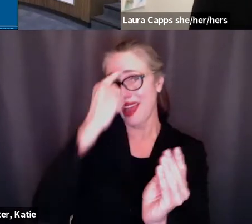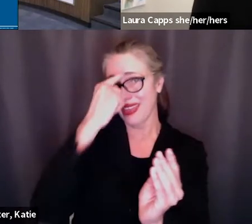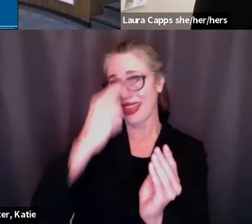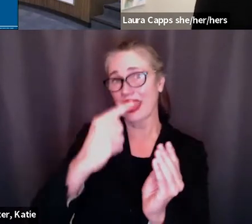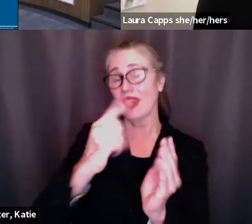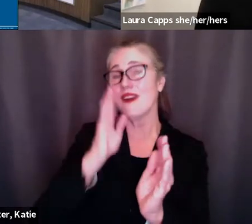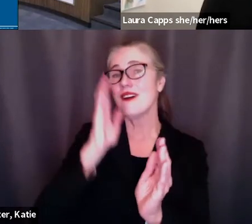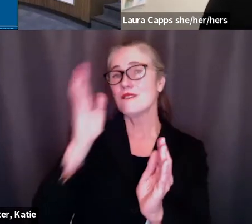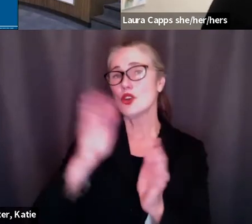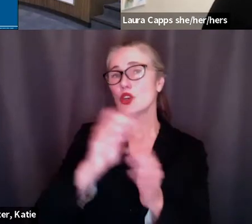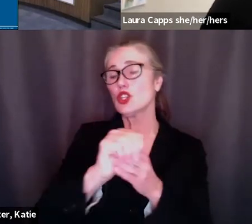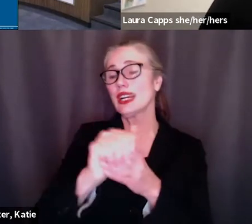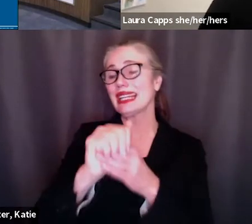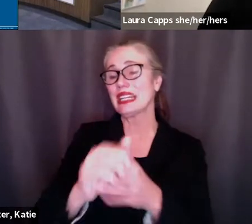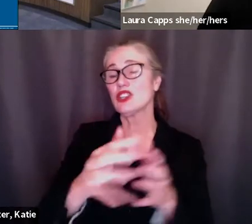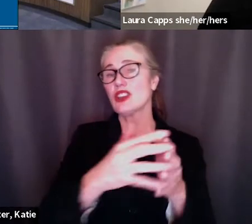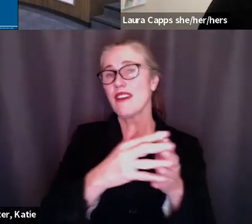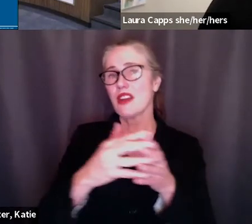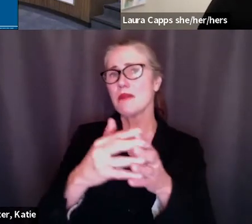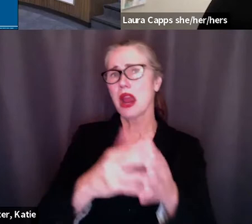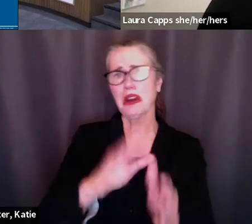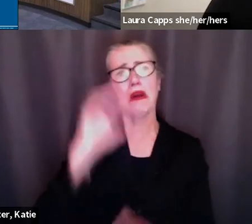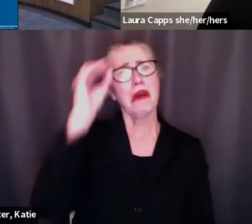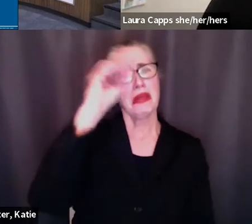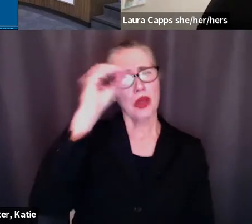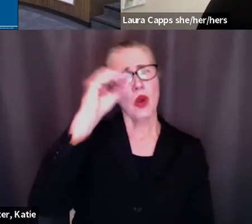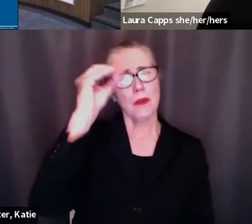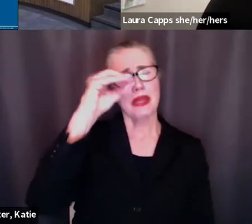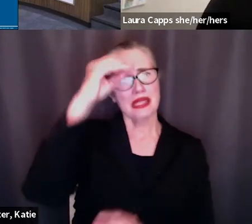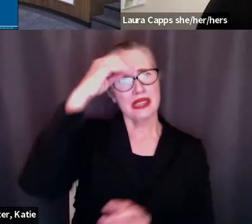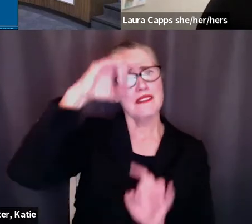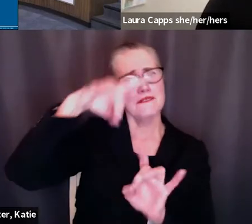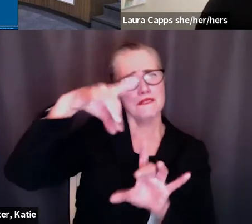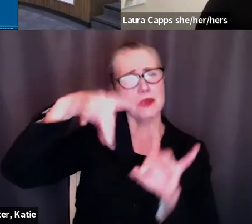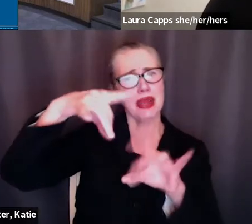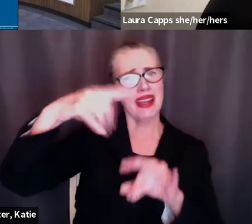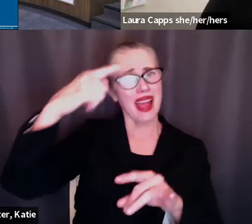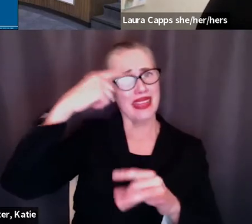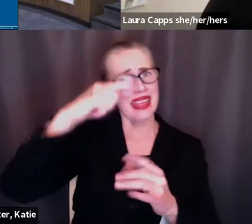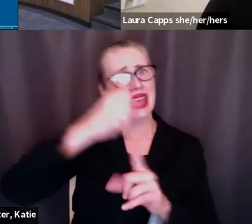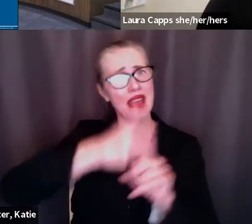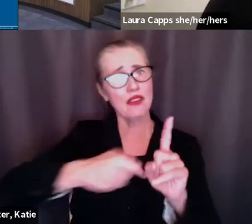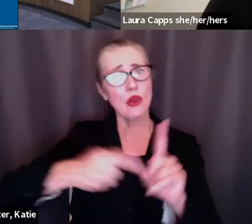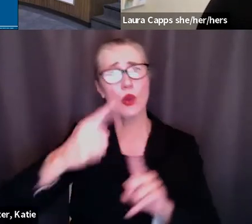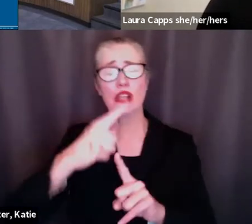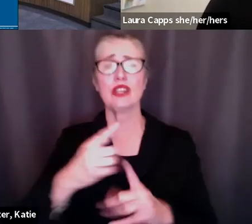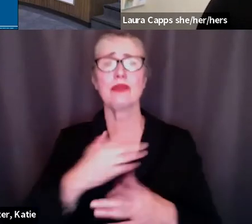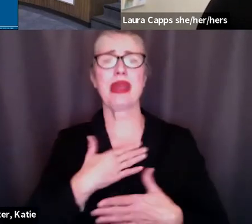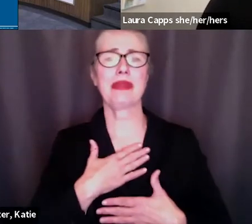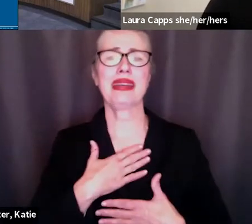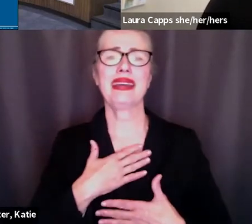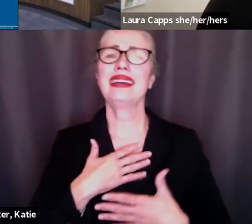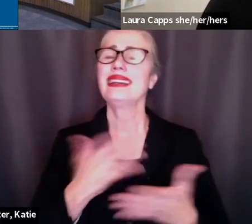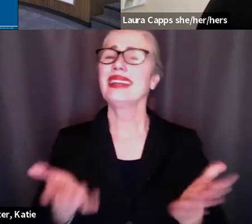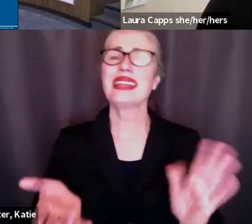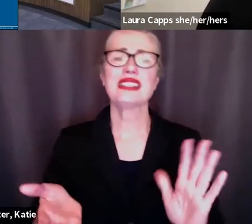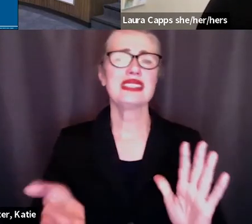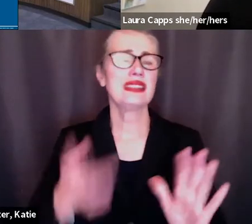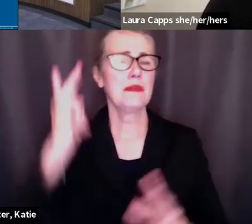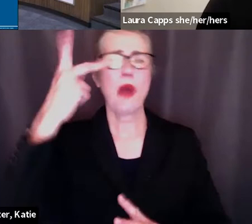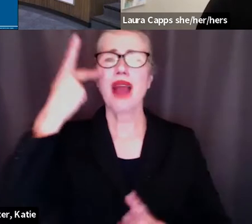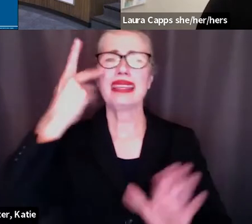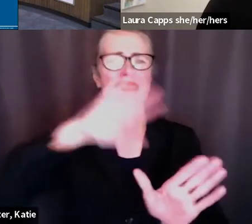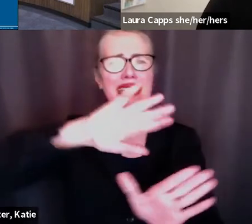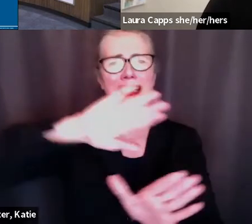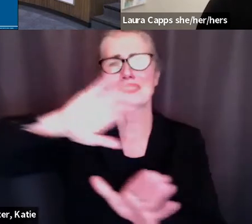america weigh in on this i think this is one everyone can be happy with let's join hands leave politics behind and